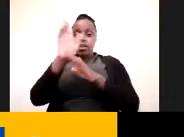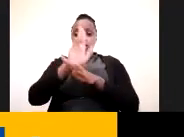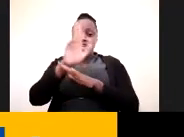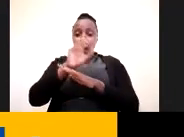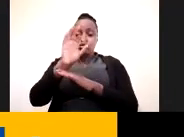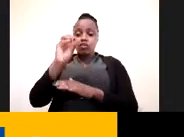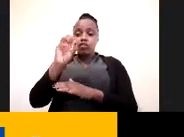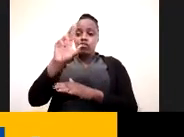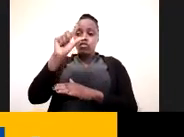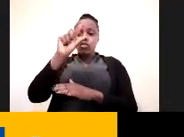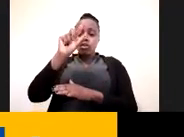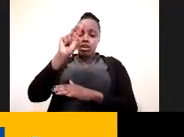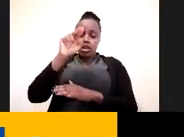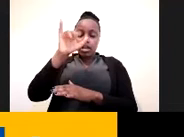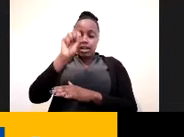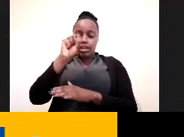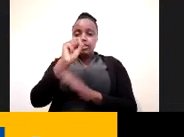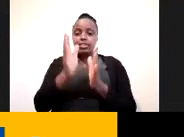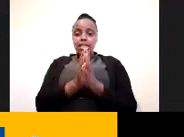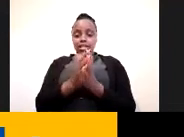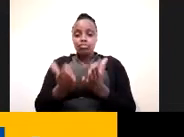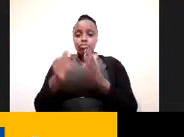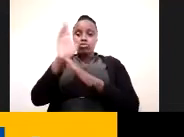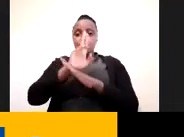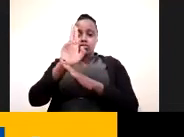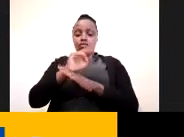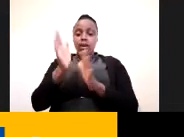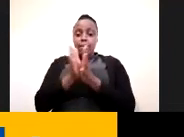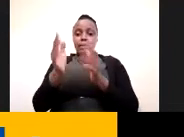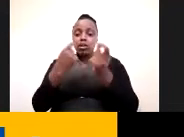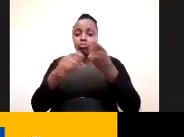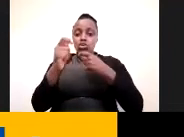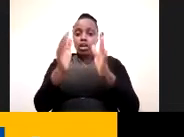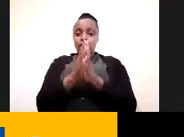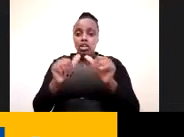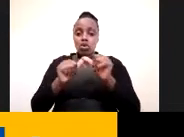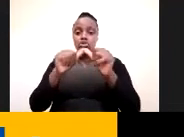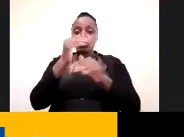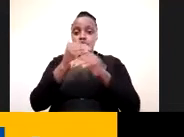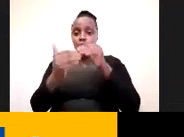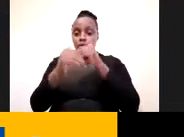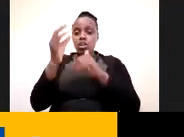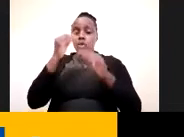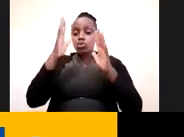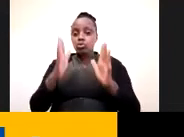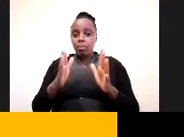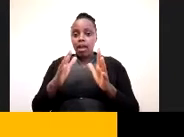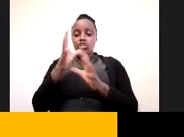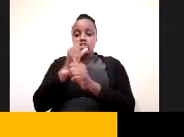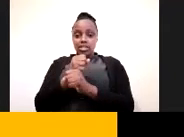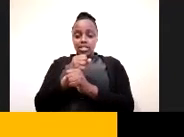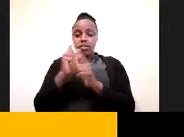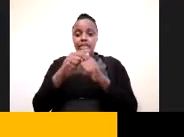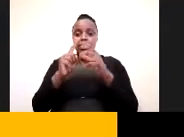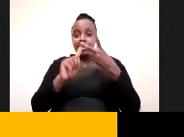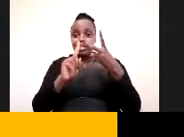in the canteens, increase the use of public procurement, and continue building the consumer trust. Second axis, you